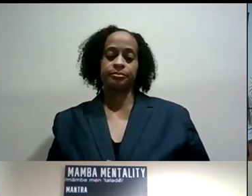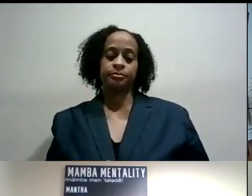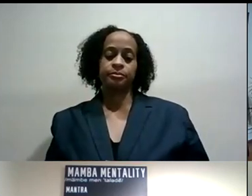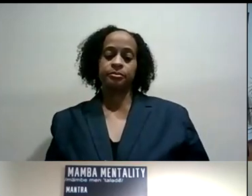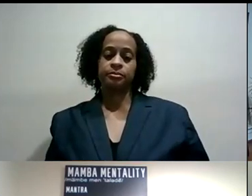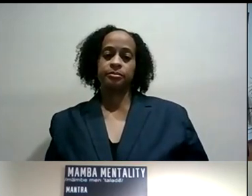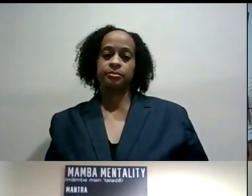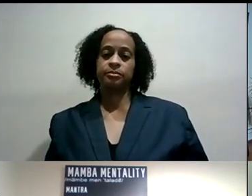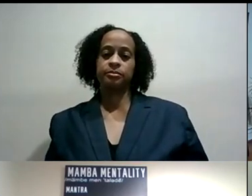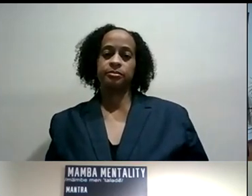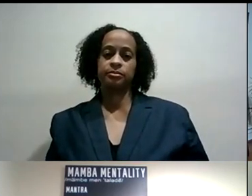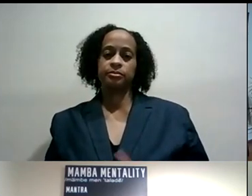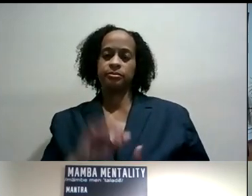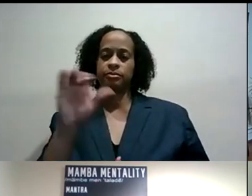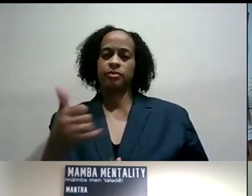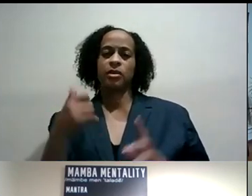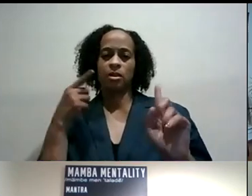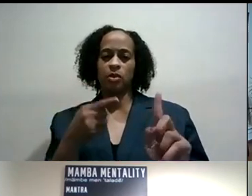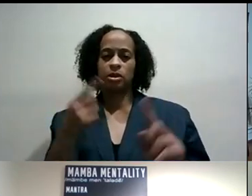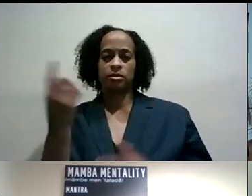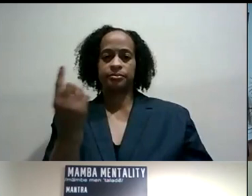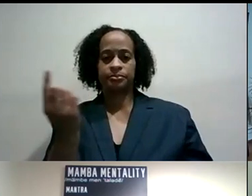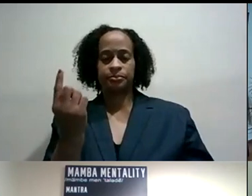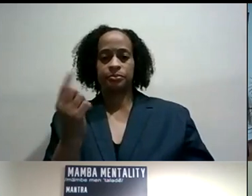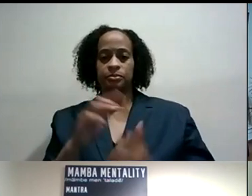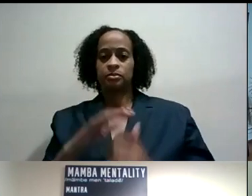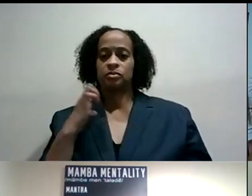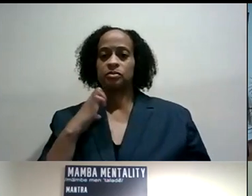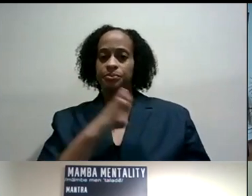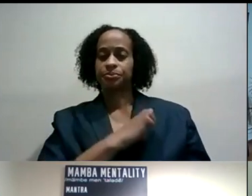There was another point, if I could jump in there with you, Elder Dawes. Yeah.